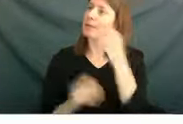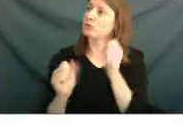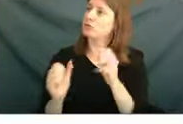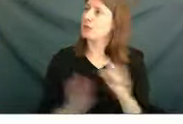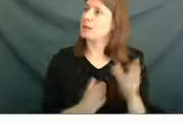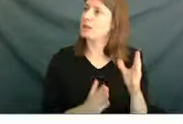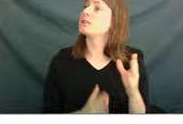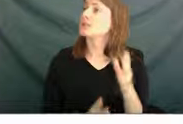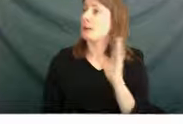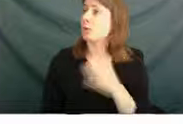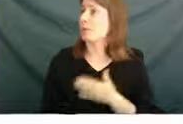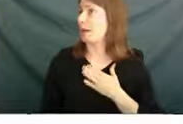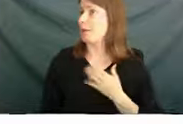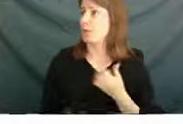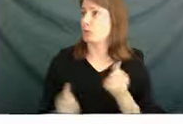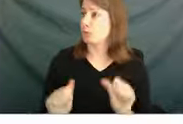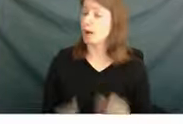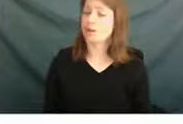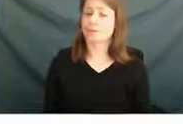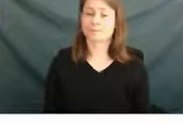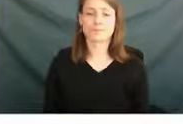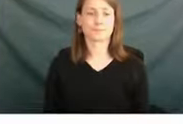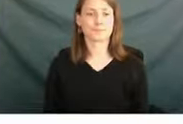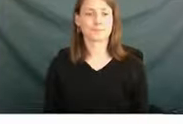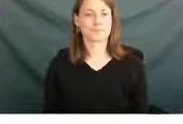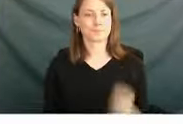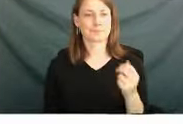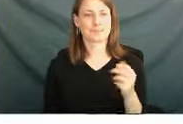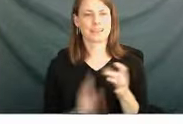3 days on, and John's back to see Paul again.